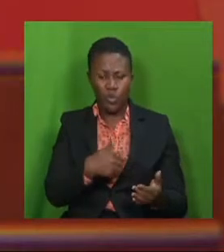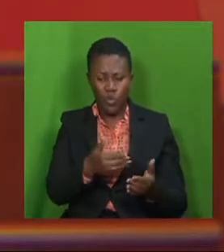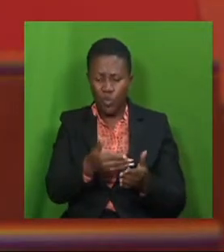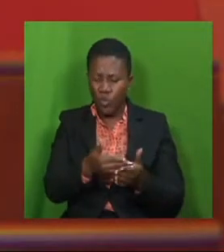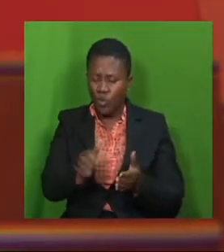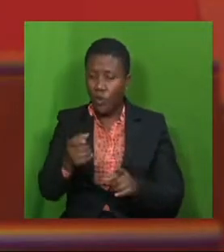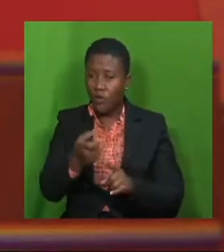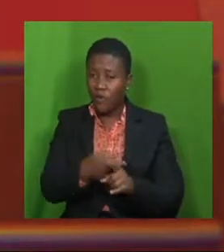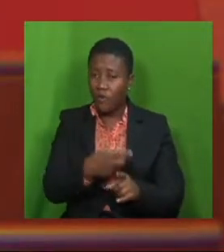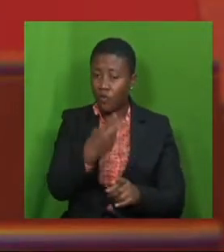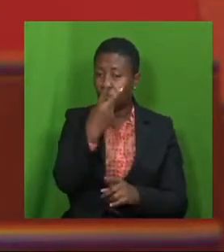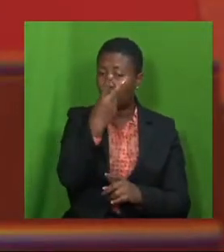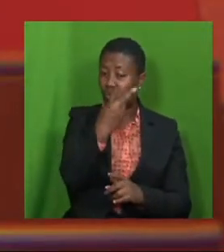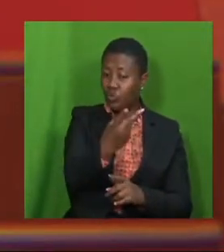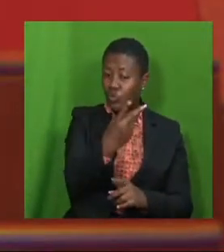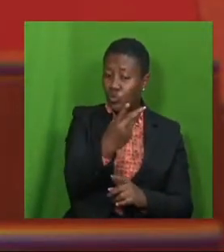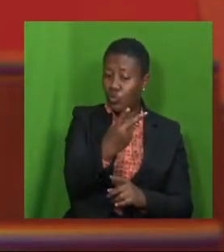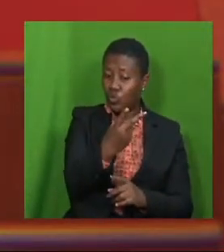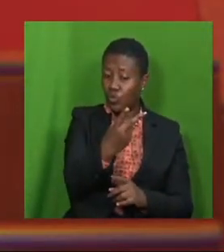consecutive meetings